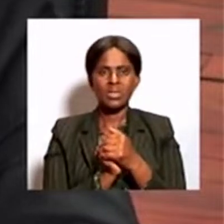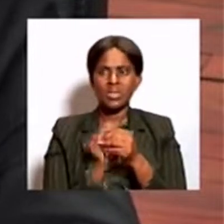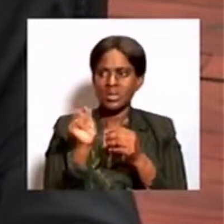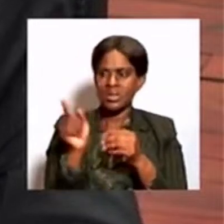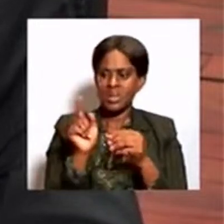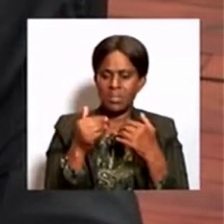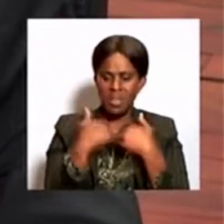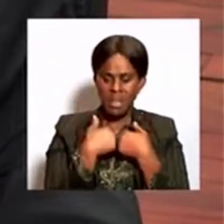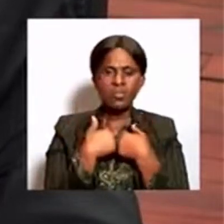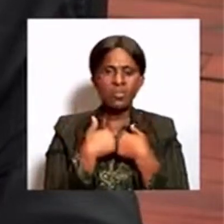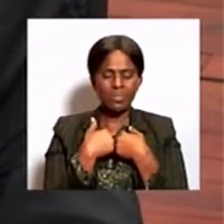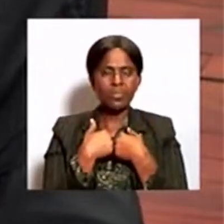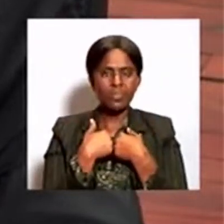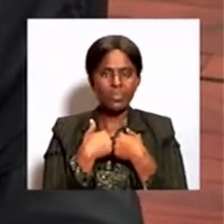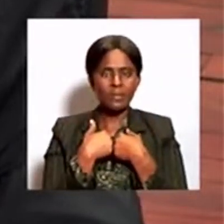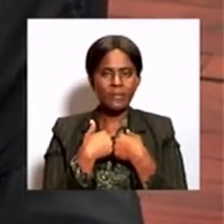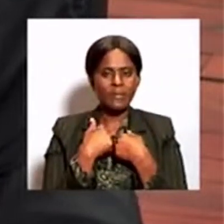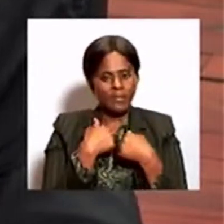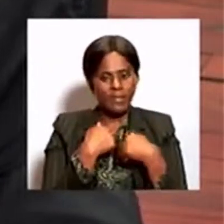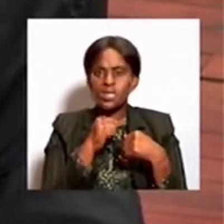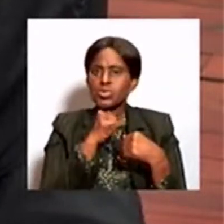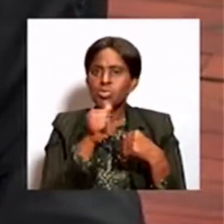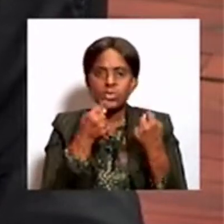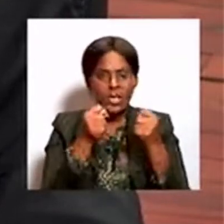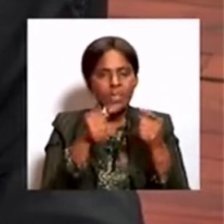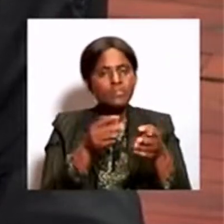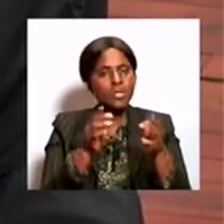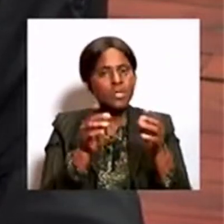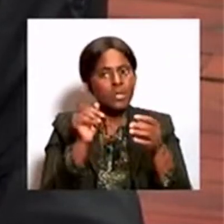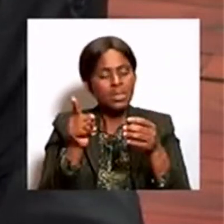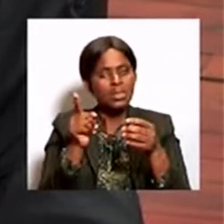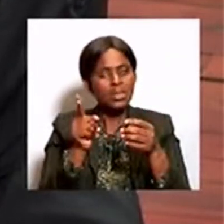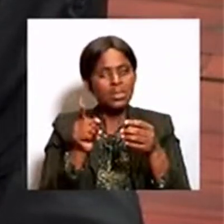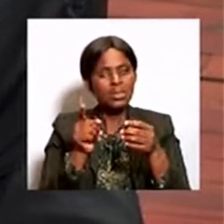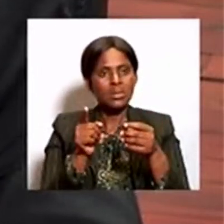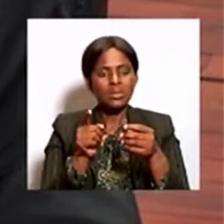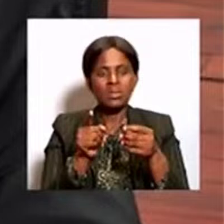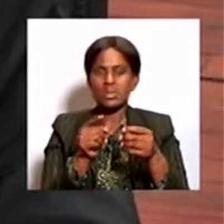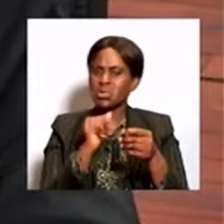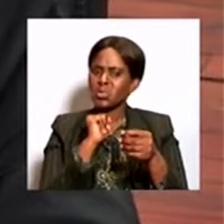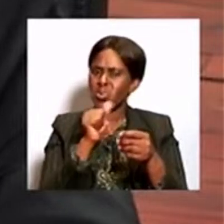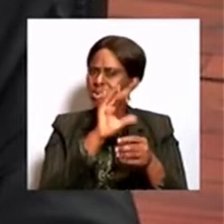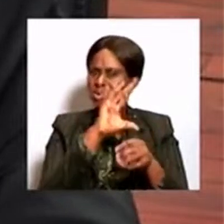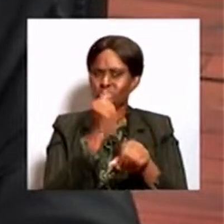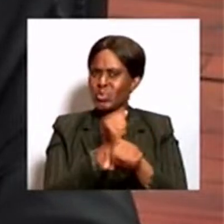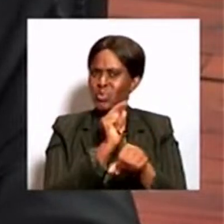you have gone to, I'm not trying to promote you, I've been to other, not Chongwe, this report.